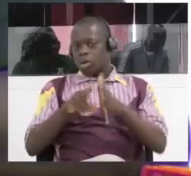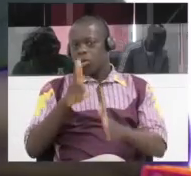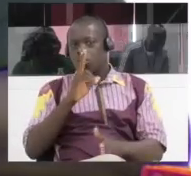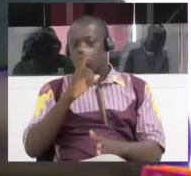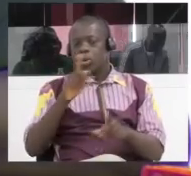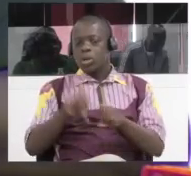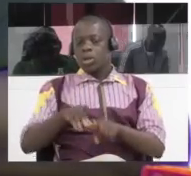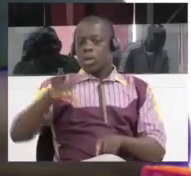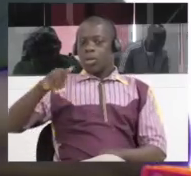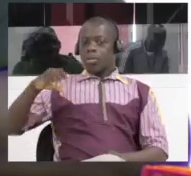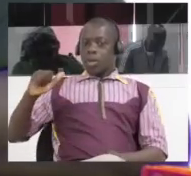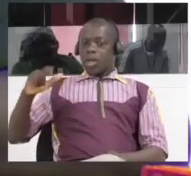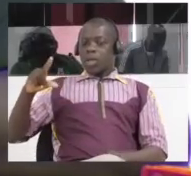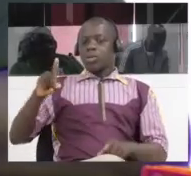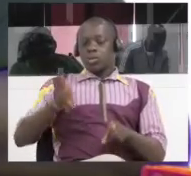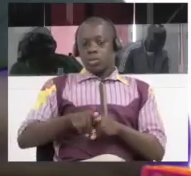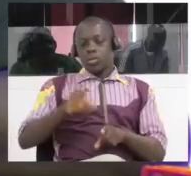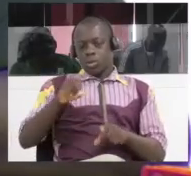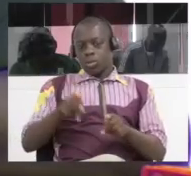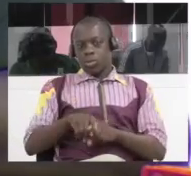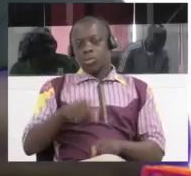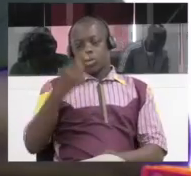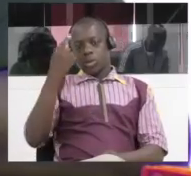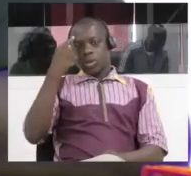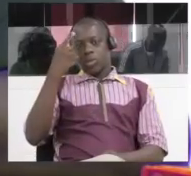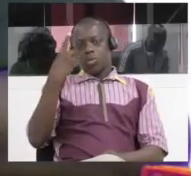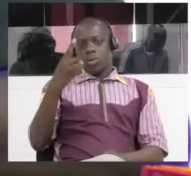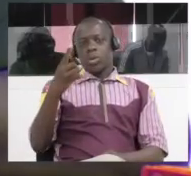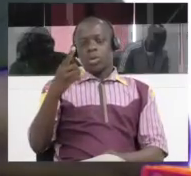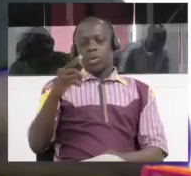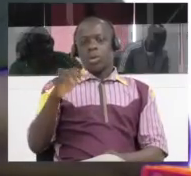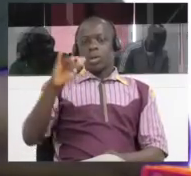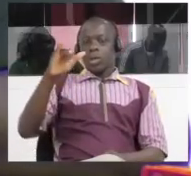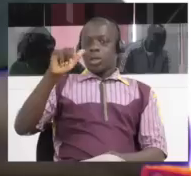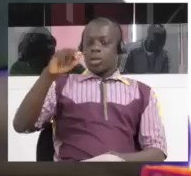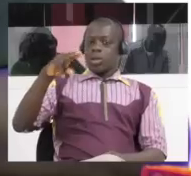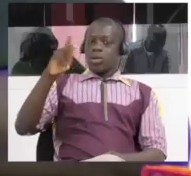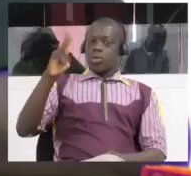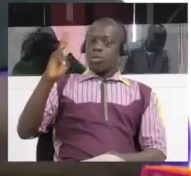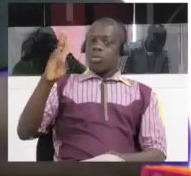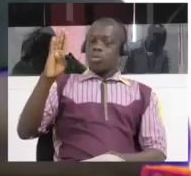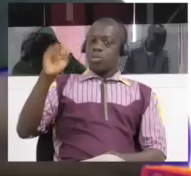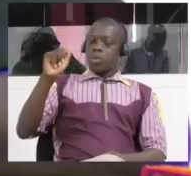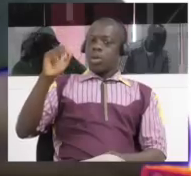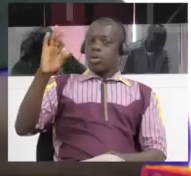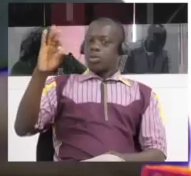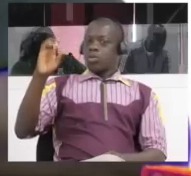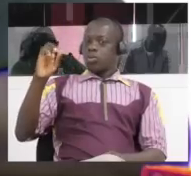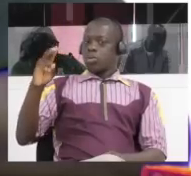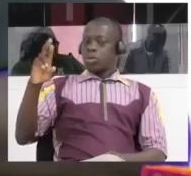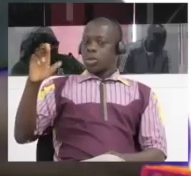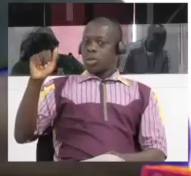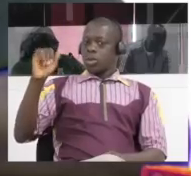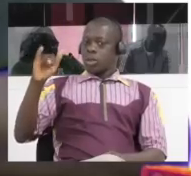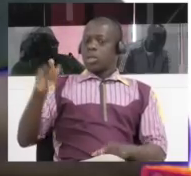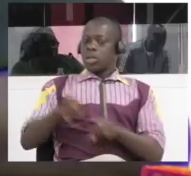If I can remember well, I think one of them was Yankuba Ture. Sana Sabali was one of them. I think